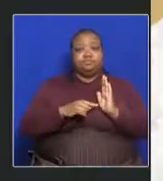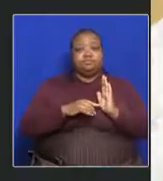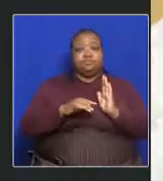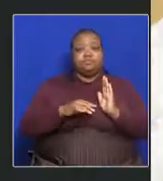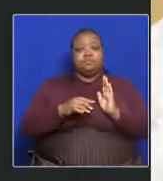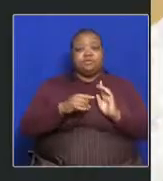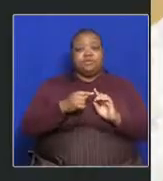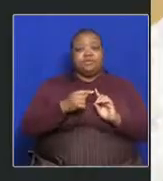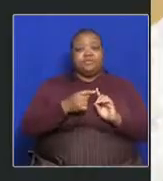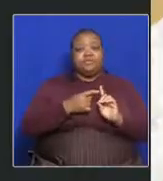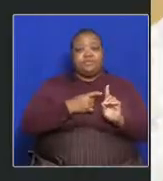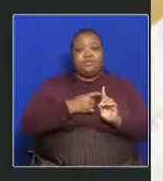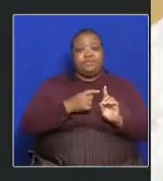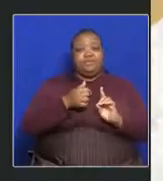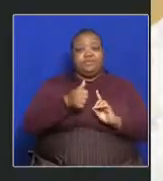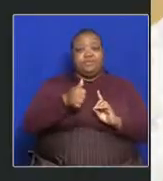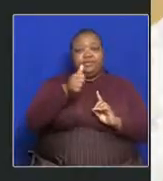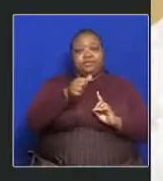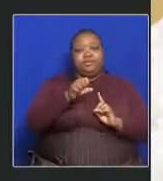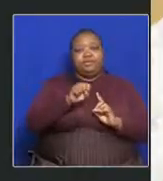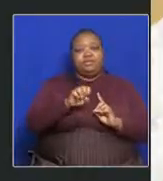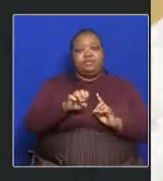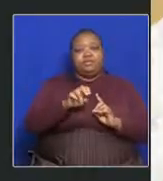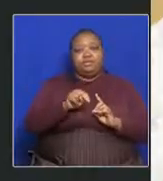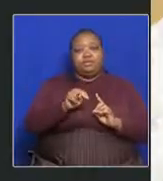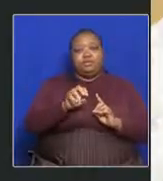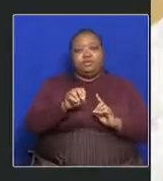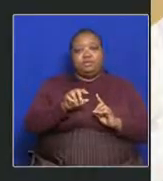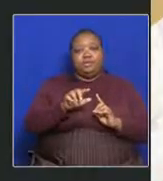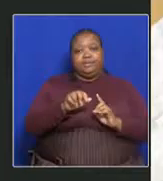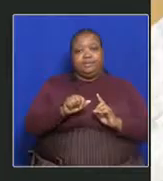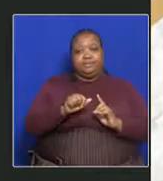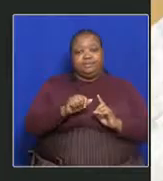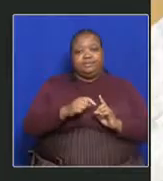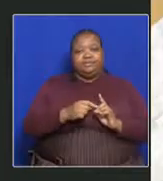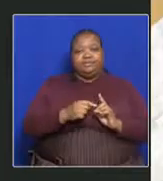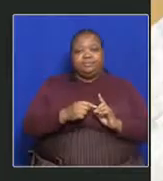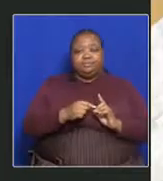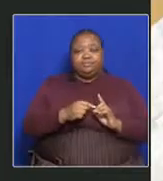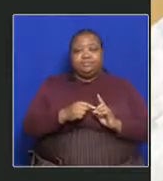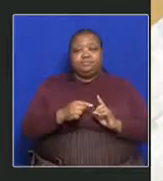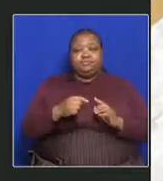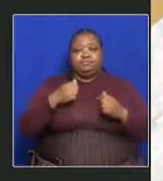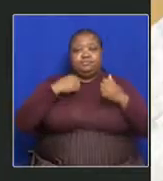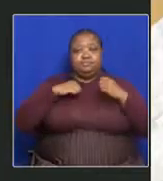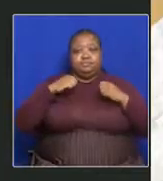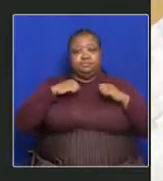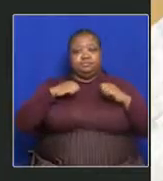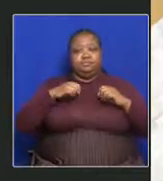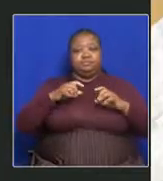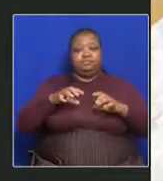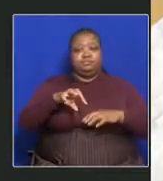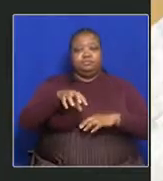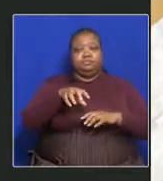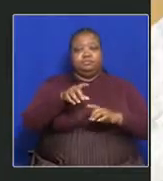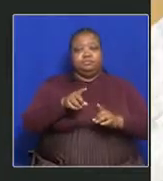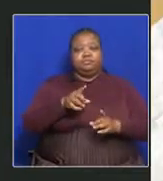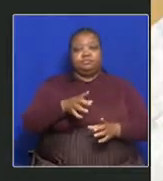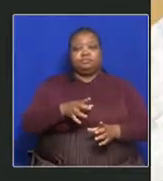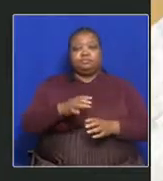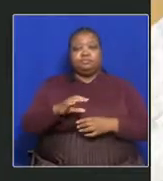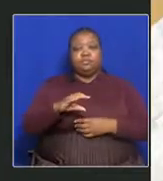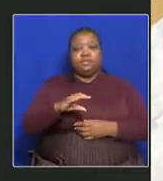Yes, Commissioner. It is addressed to the Acting Provincial Commander, Serious Organized Crime Investigation, Directorate